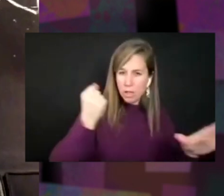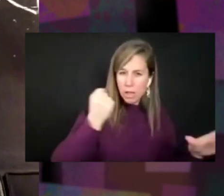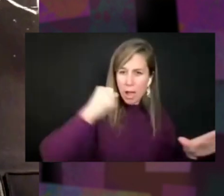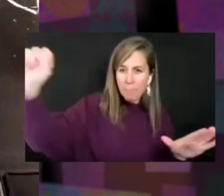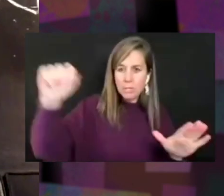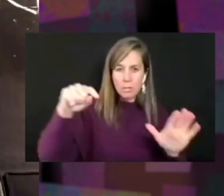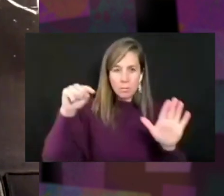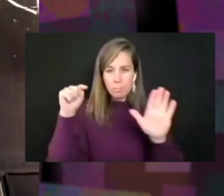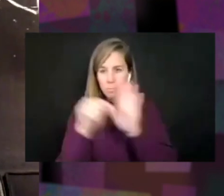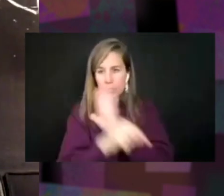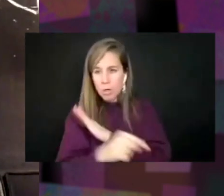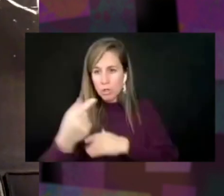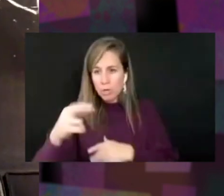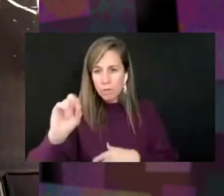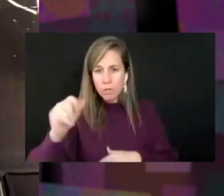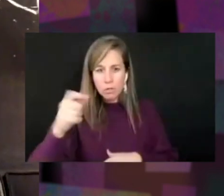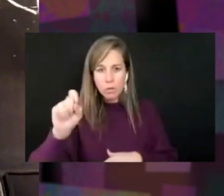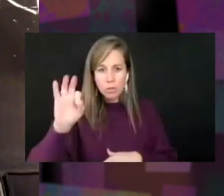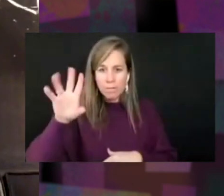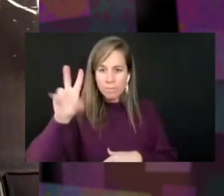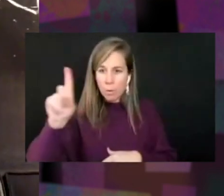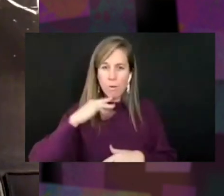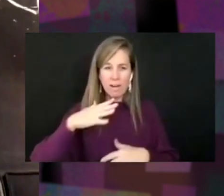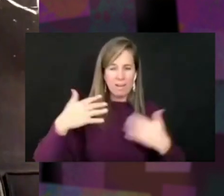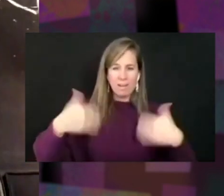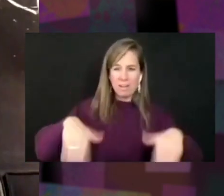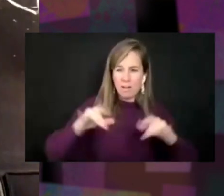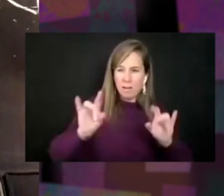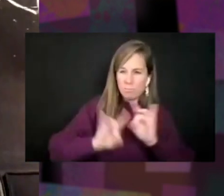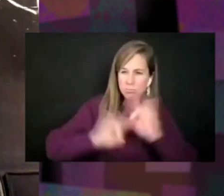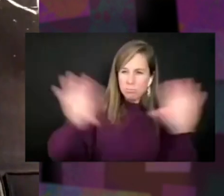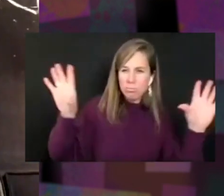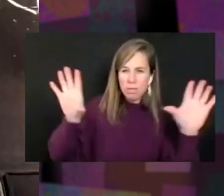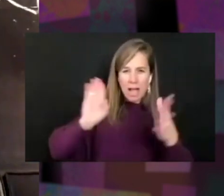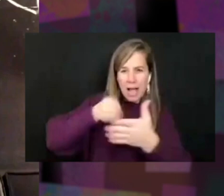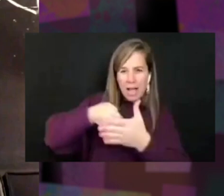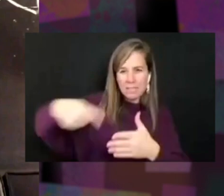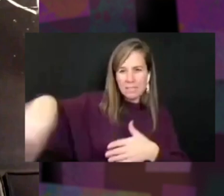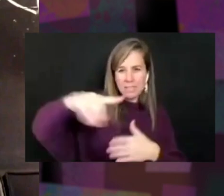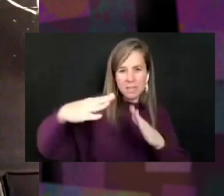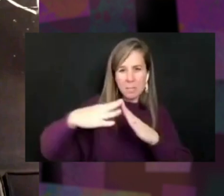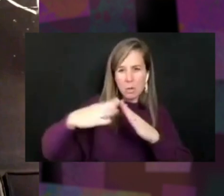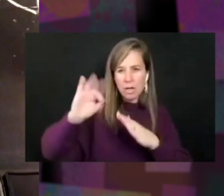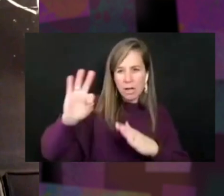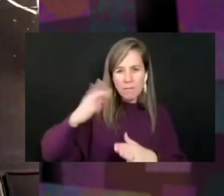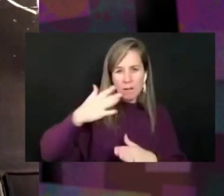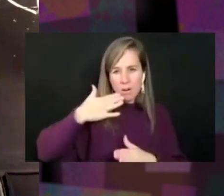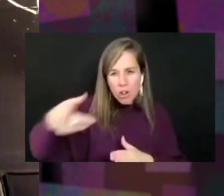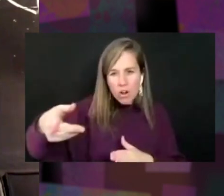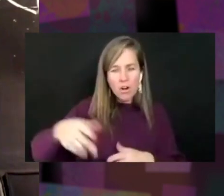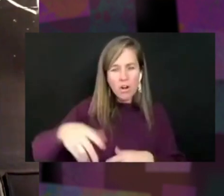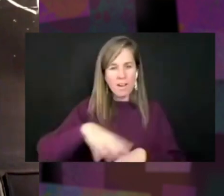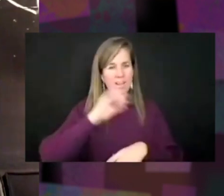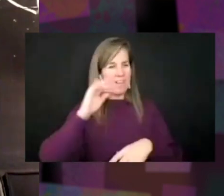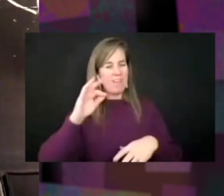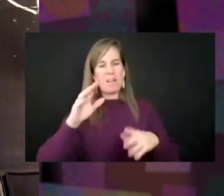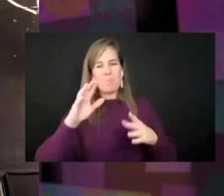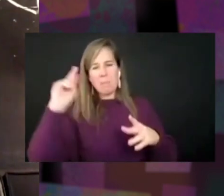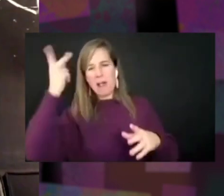and continued violence against communities of color, political upheavals, economic